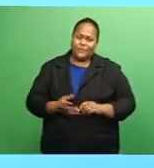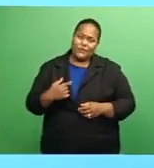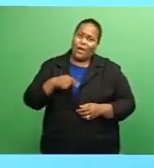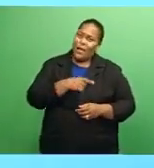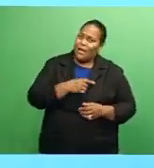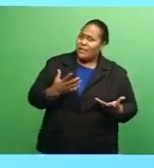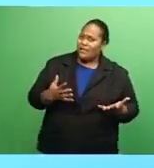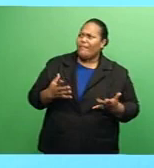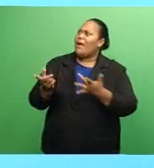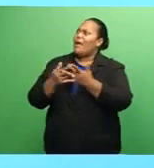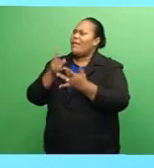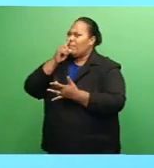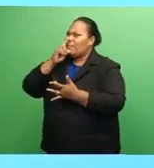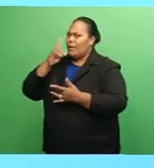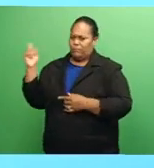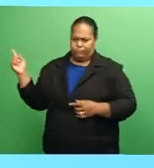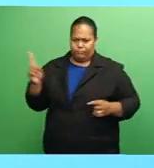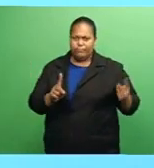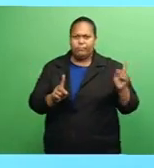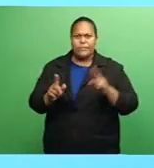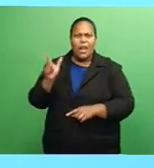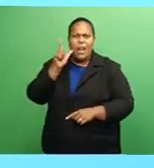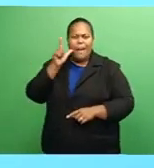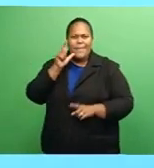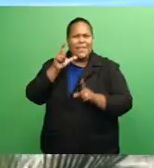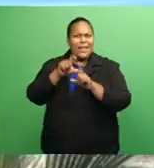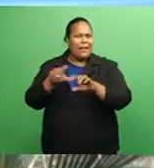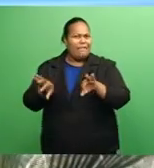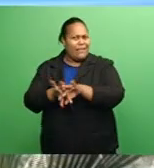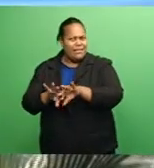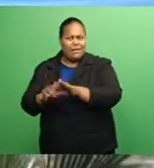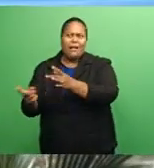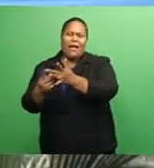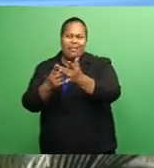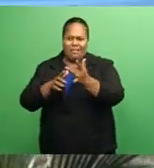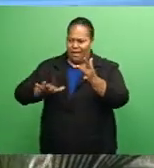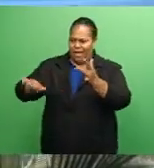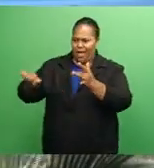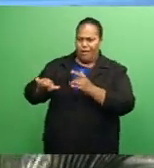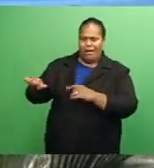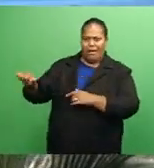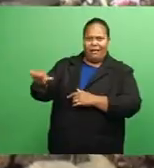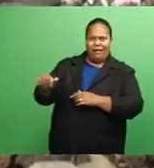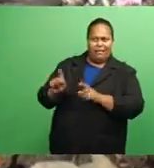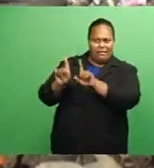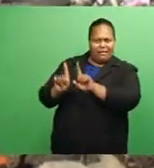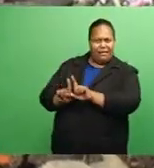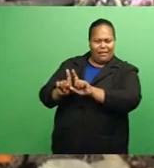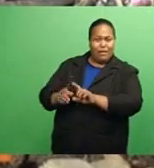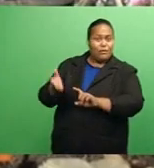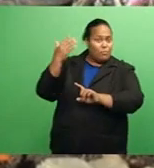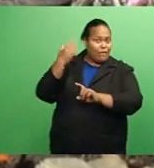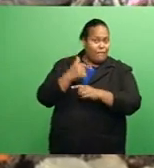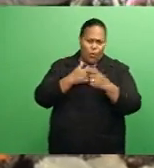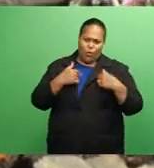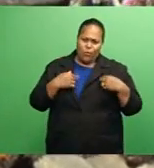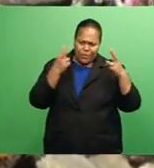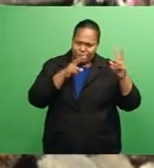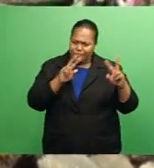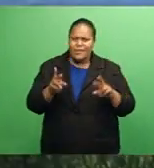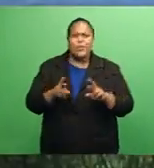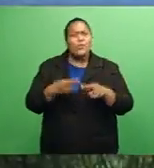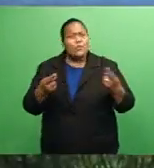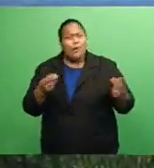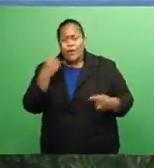and fish here are from Lami, Ndelenavesi, and other nearby areas. Before, when we look for food resources